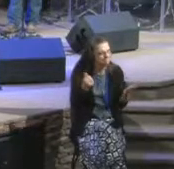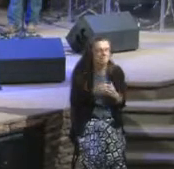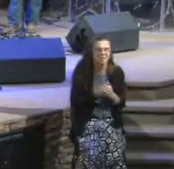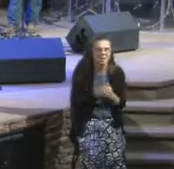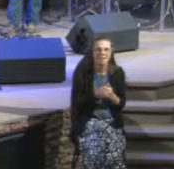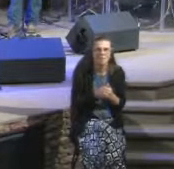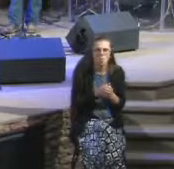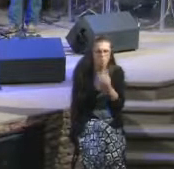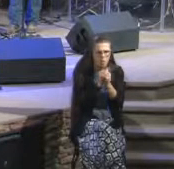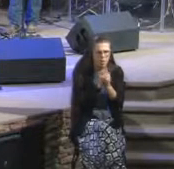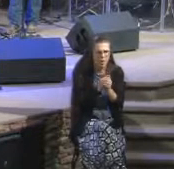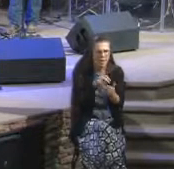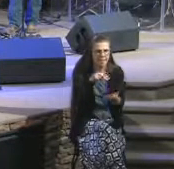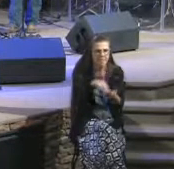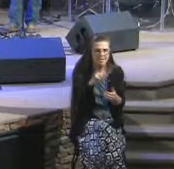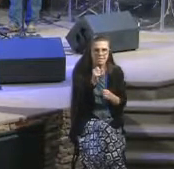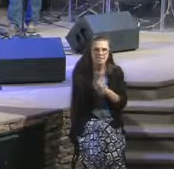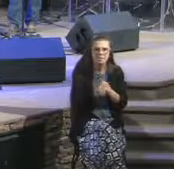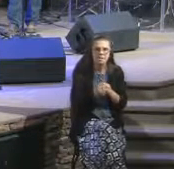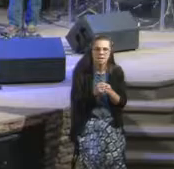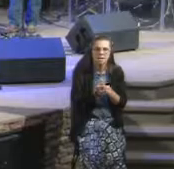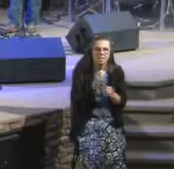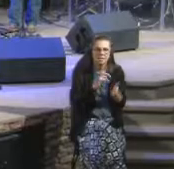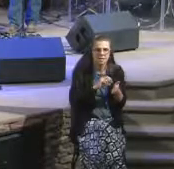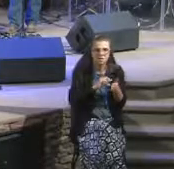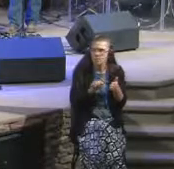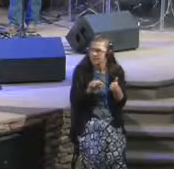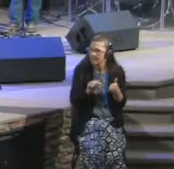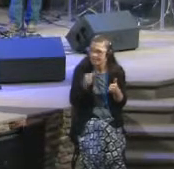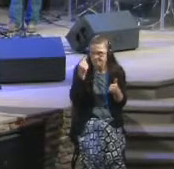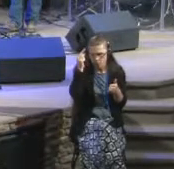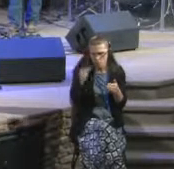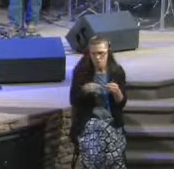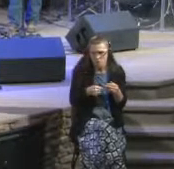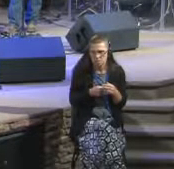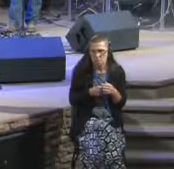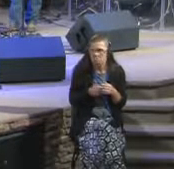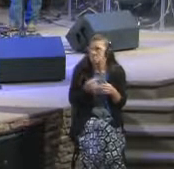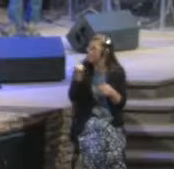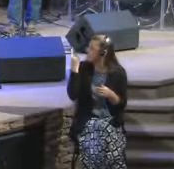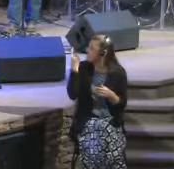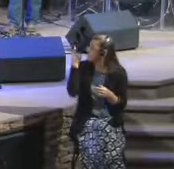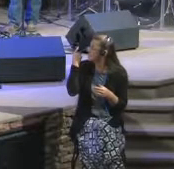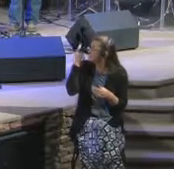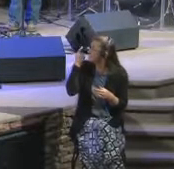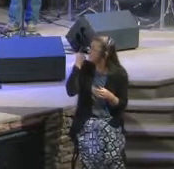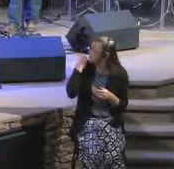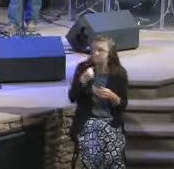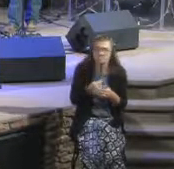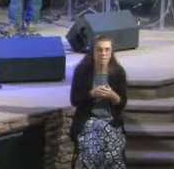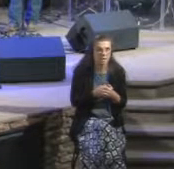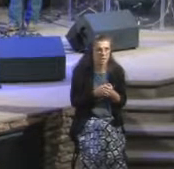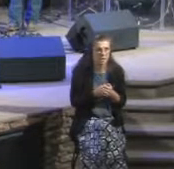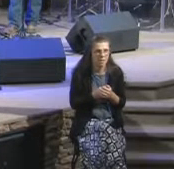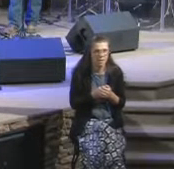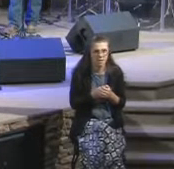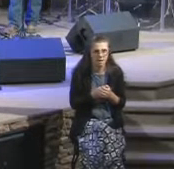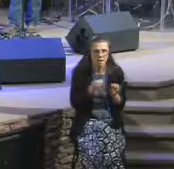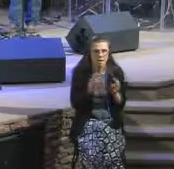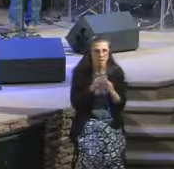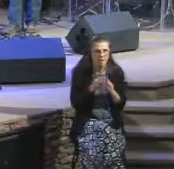We are praying this week for the Traskwood Missionary Baptist Church, Reverend Bob Barnett, the state of Qatar in the Middle East, and the